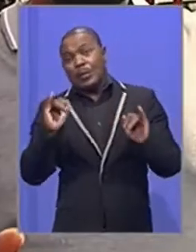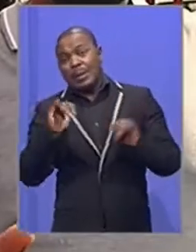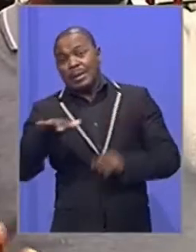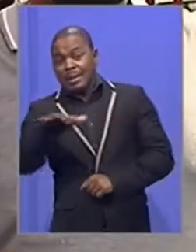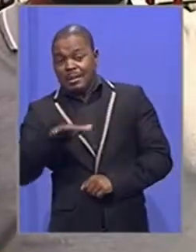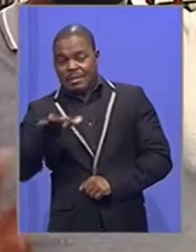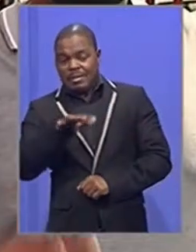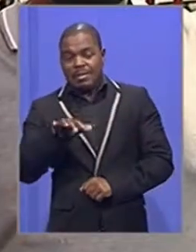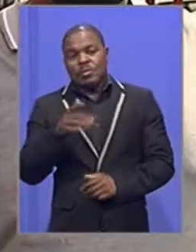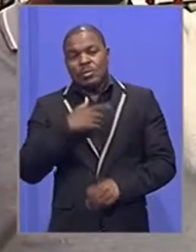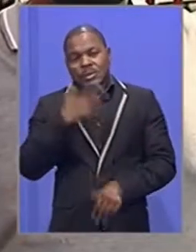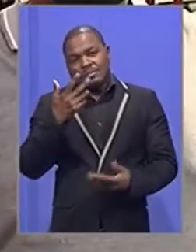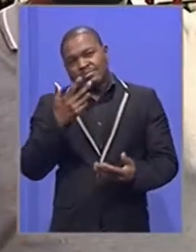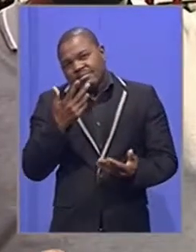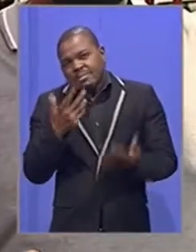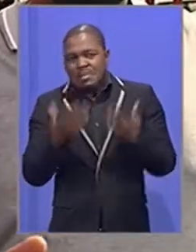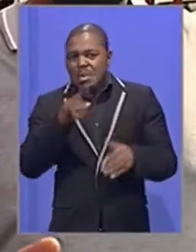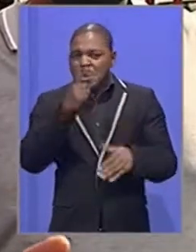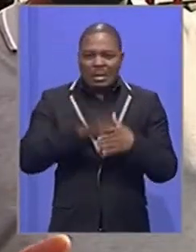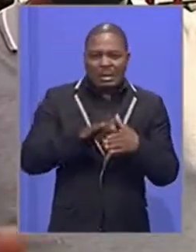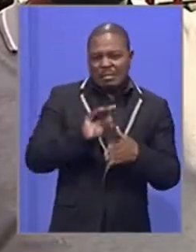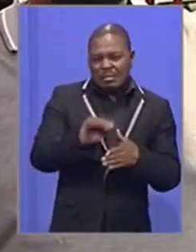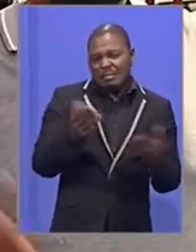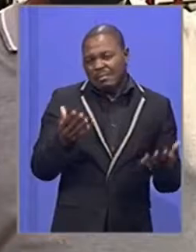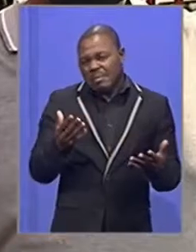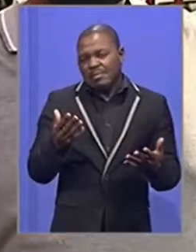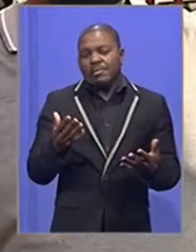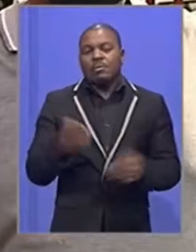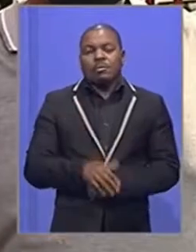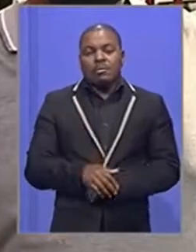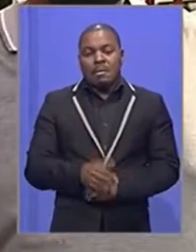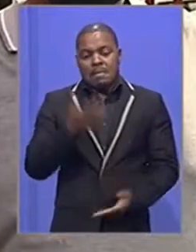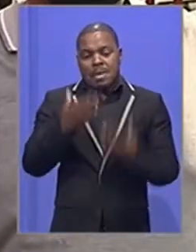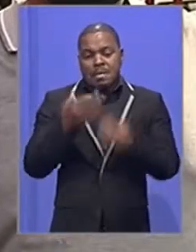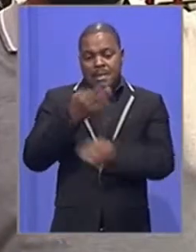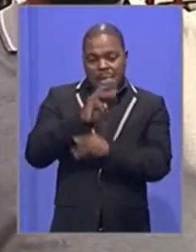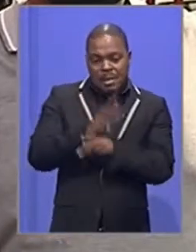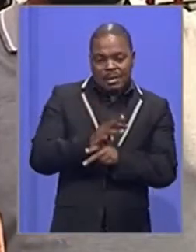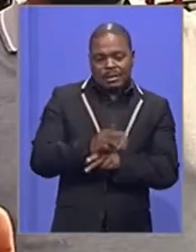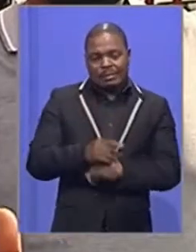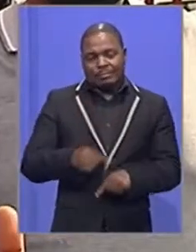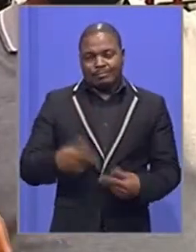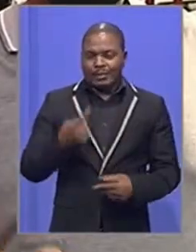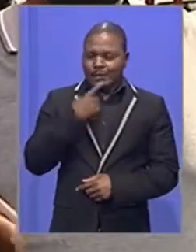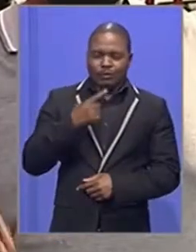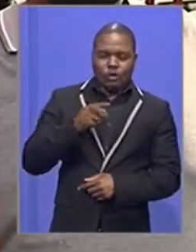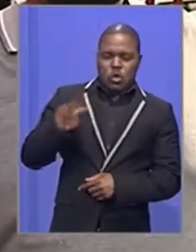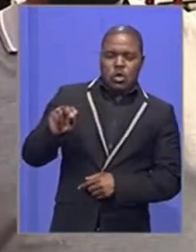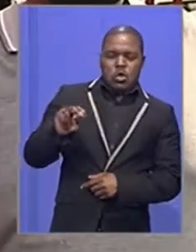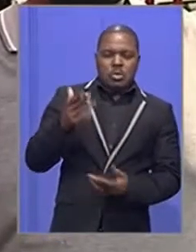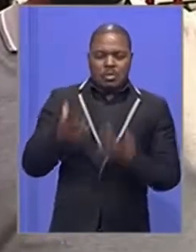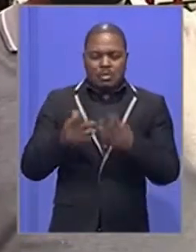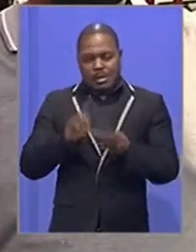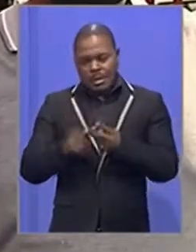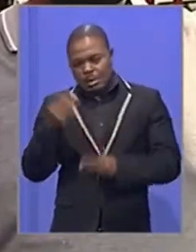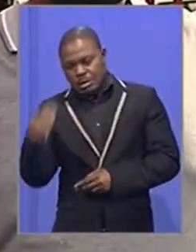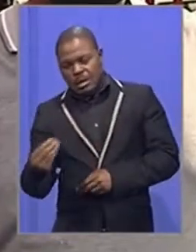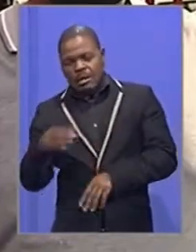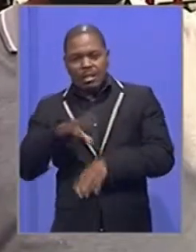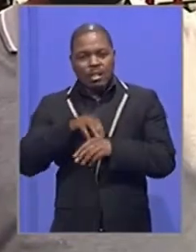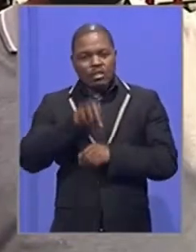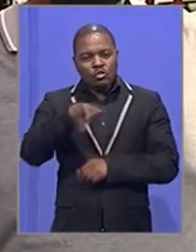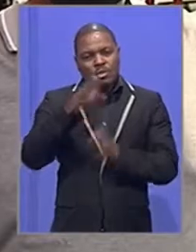where, for one reason or another, whether maybe the parents may be reluctant, but the child of between